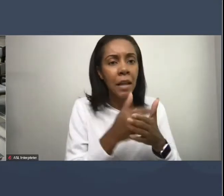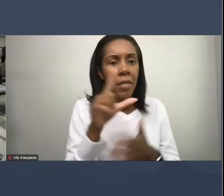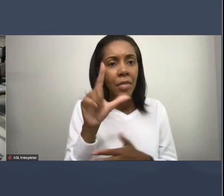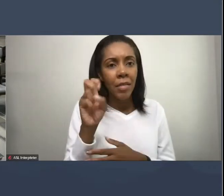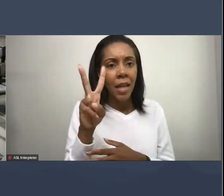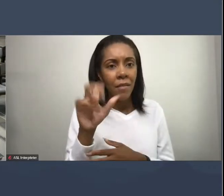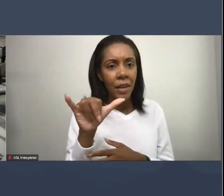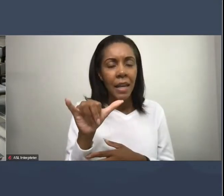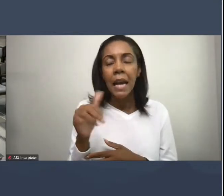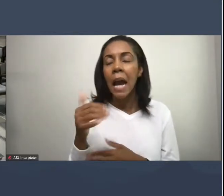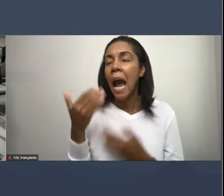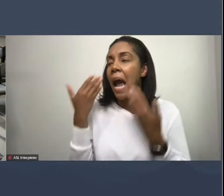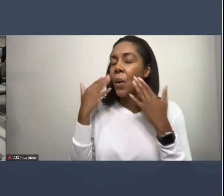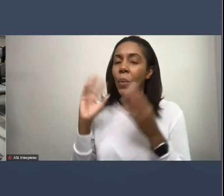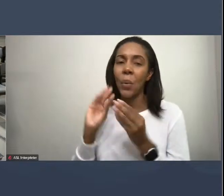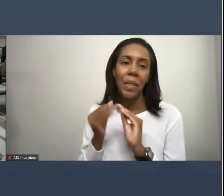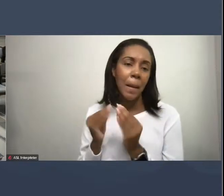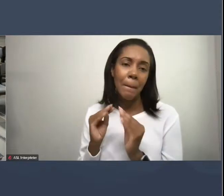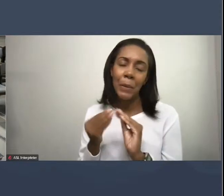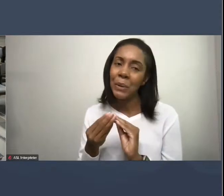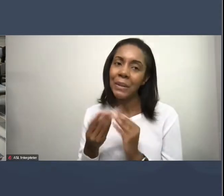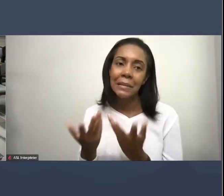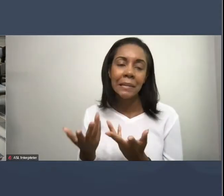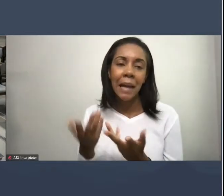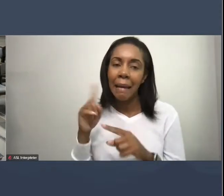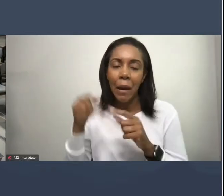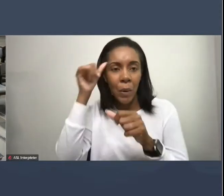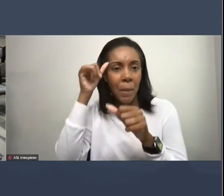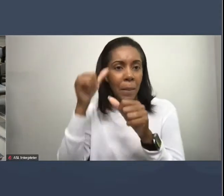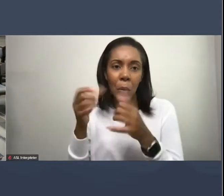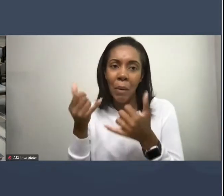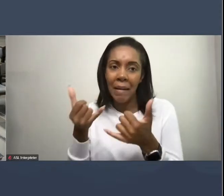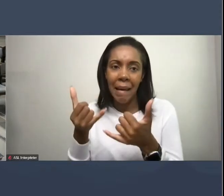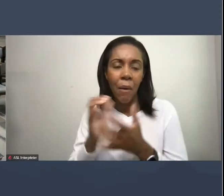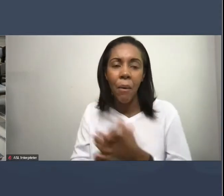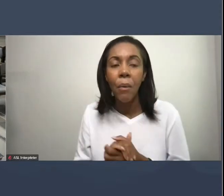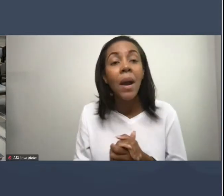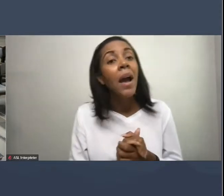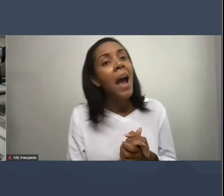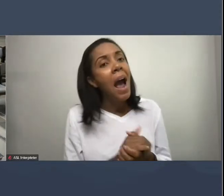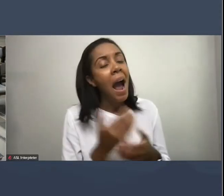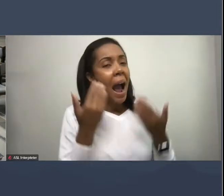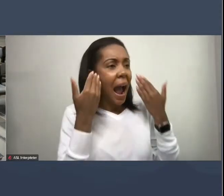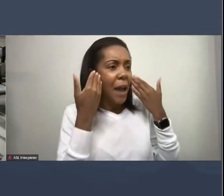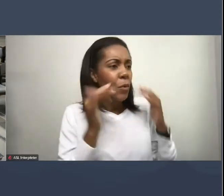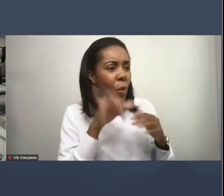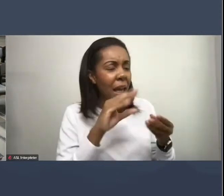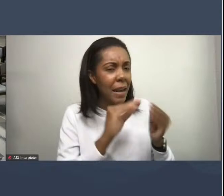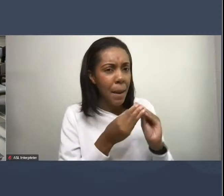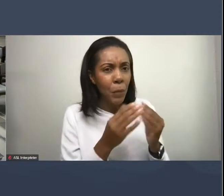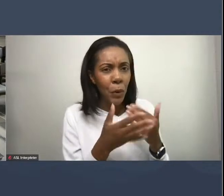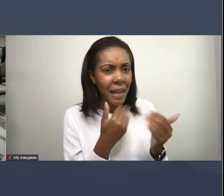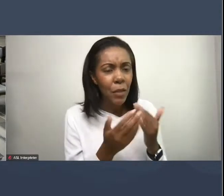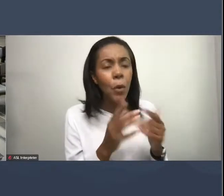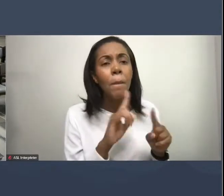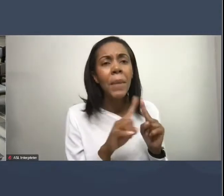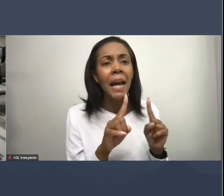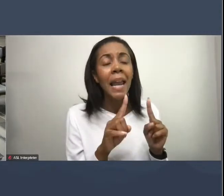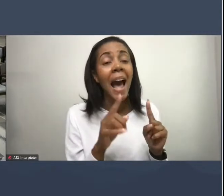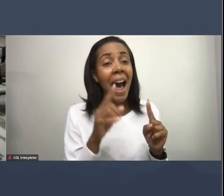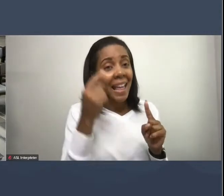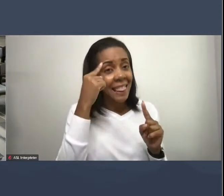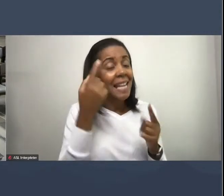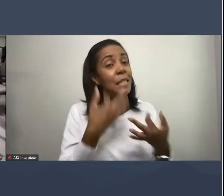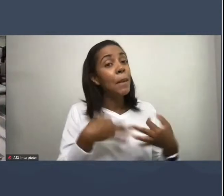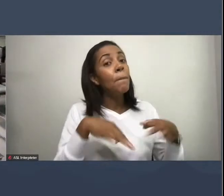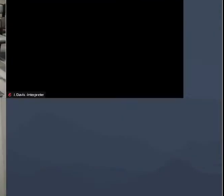at the moment. I don't recall. I mean, I don't remember exactly. I don't know that number either, but I think it's probably important that